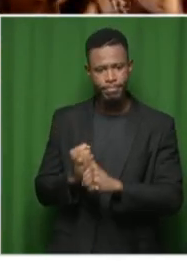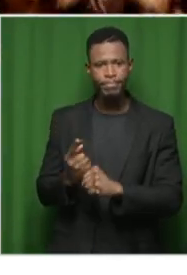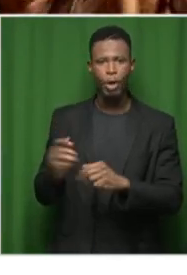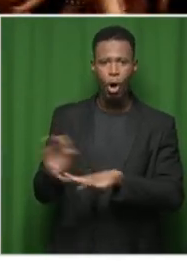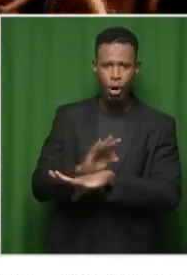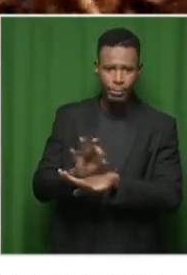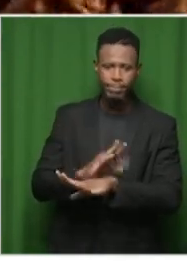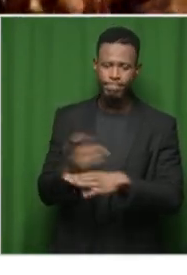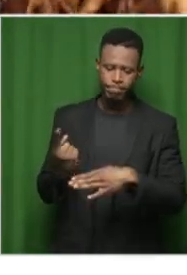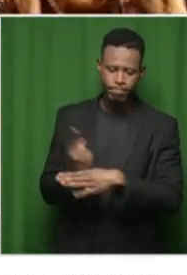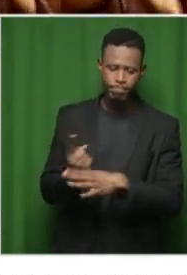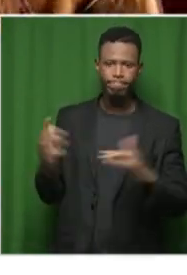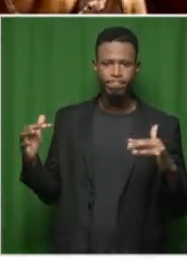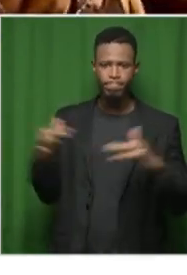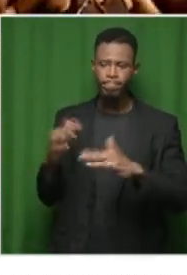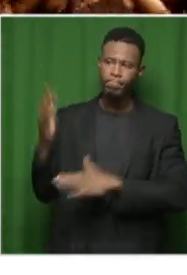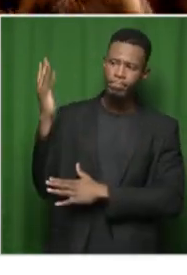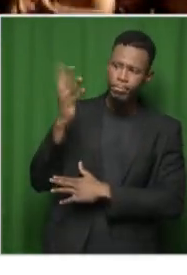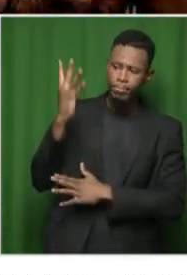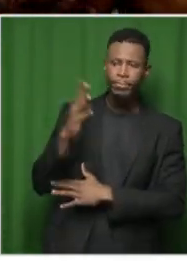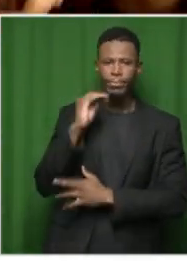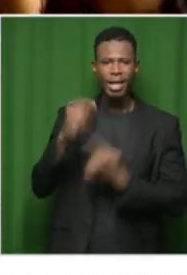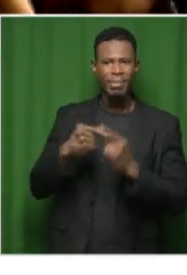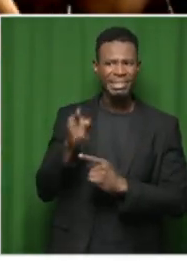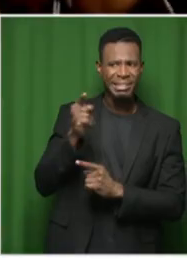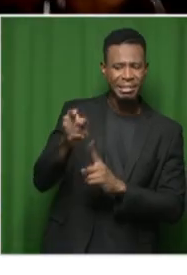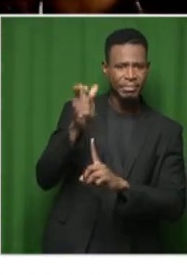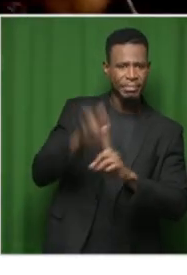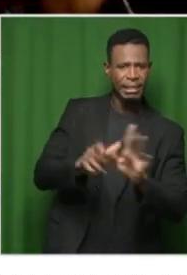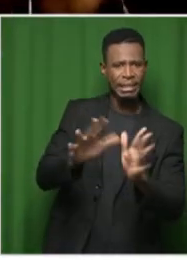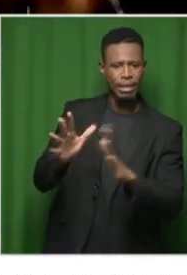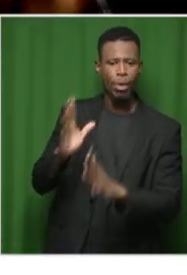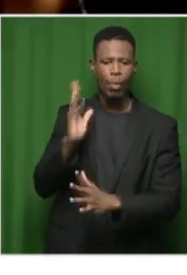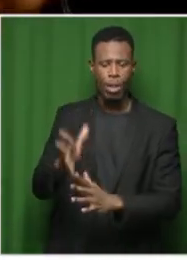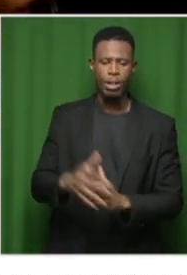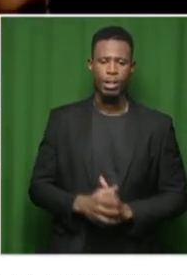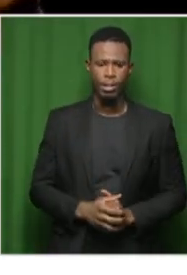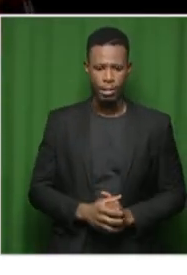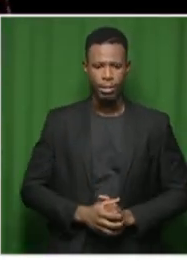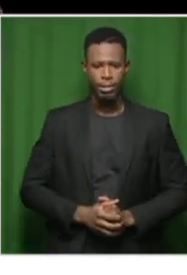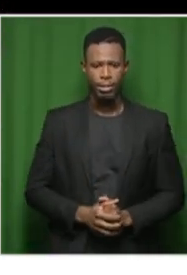struggle. Selwane Gagau, SABC News, Potchefstroom.